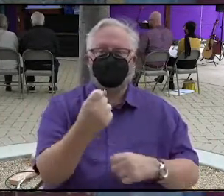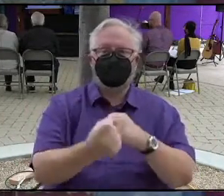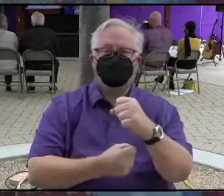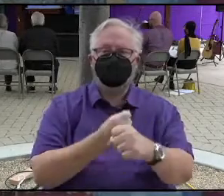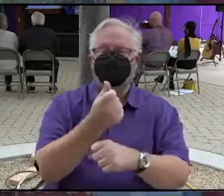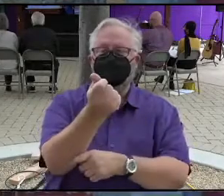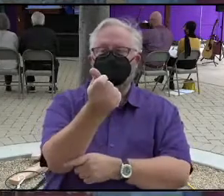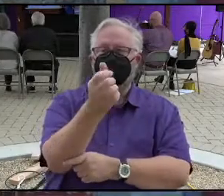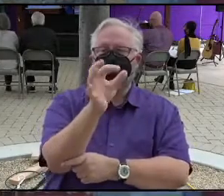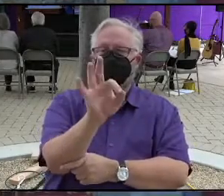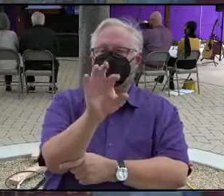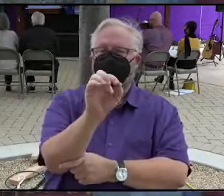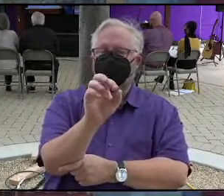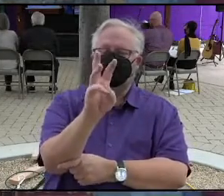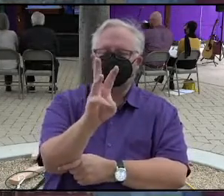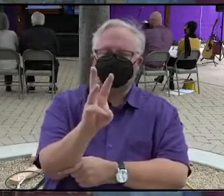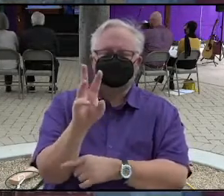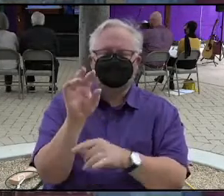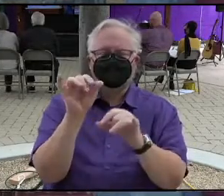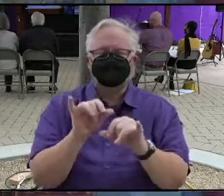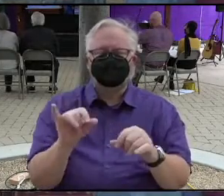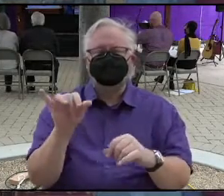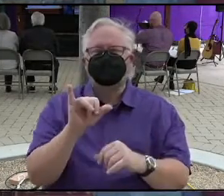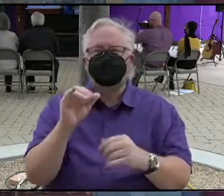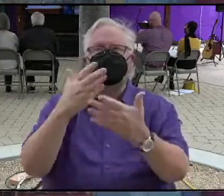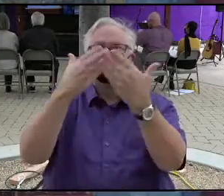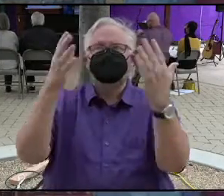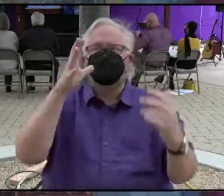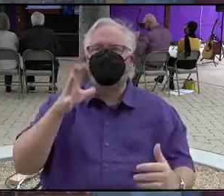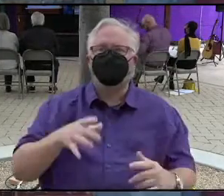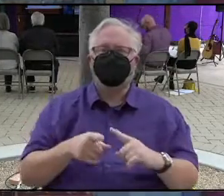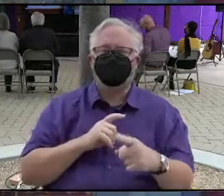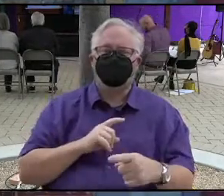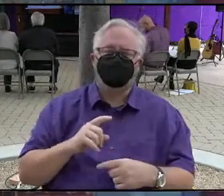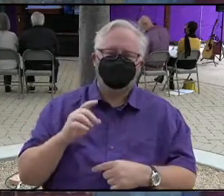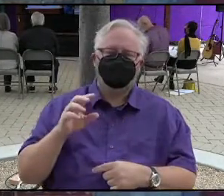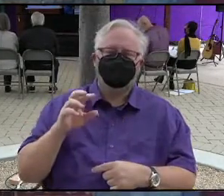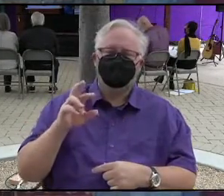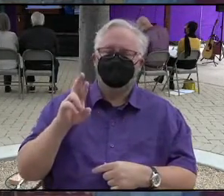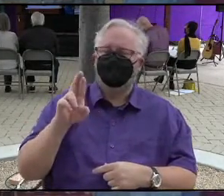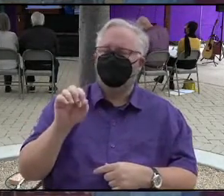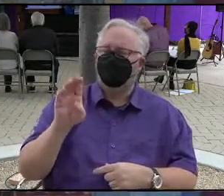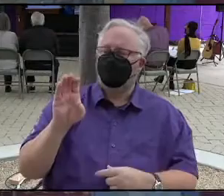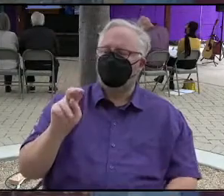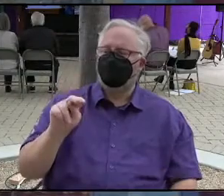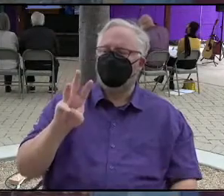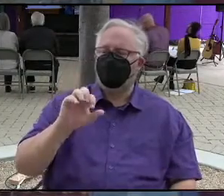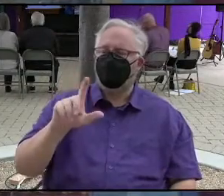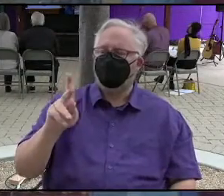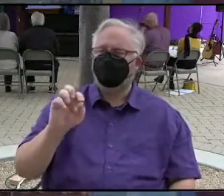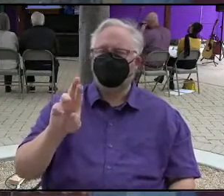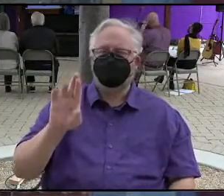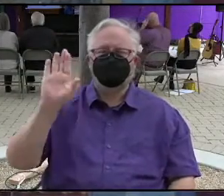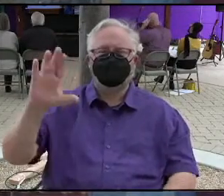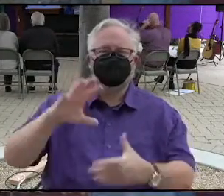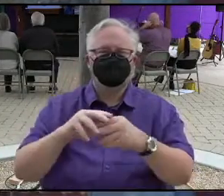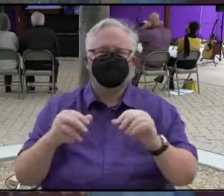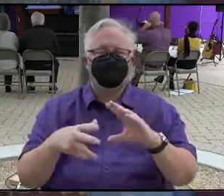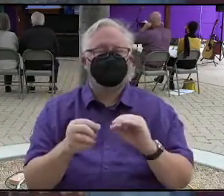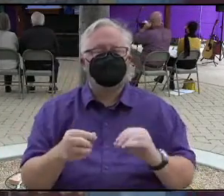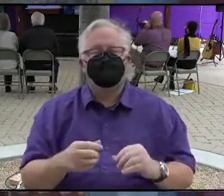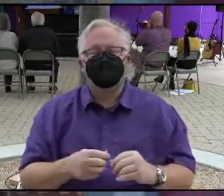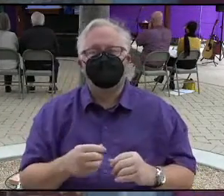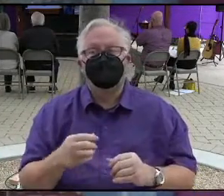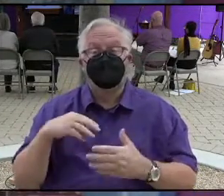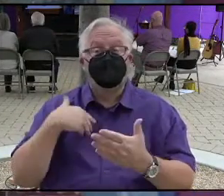1906. A bit like Sky Woman in the reading from Robin Wall Kimmerer, he arrived in this country with little more than hope in